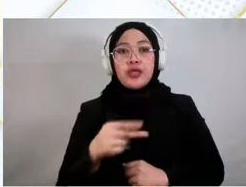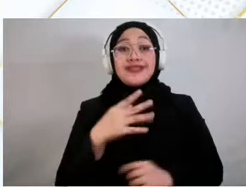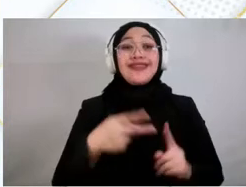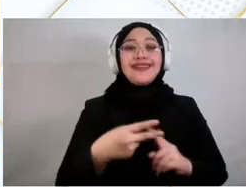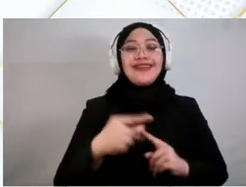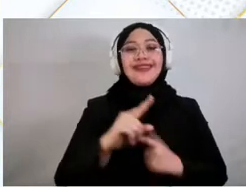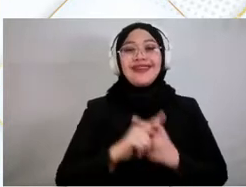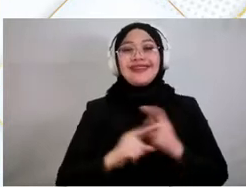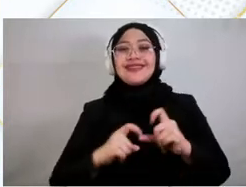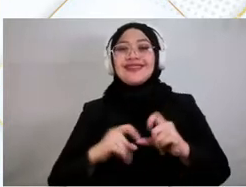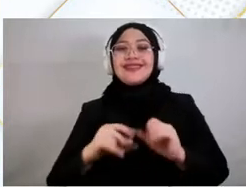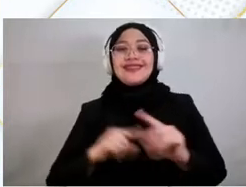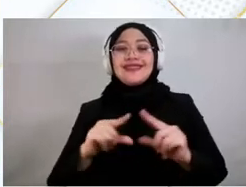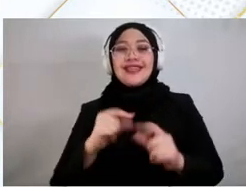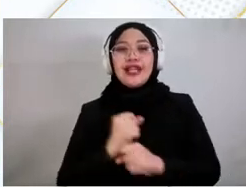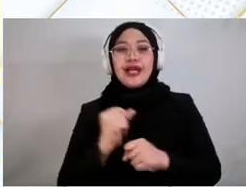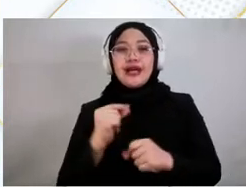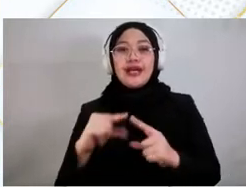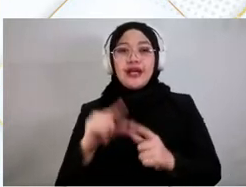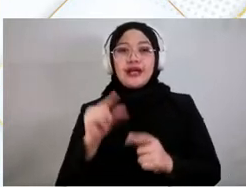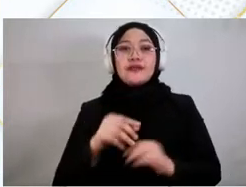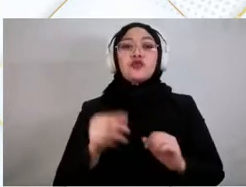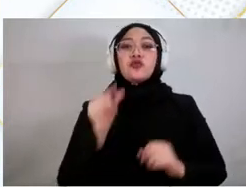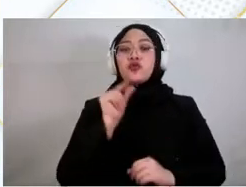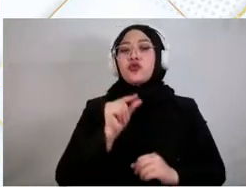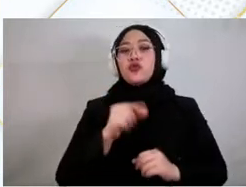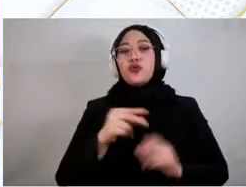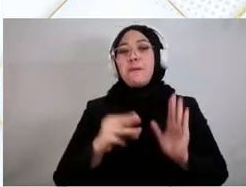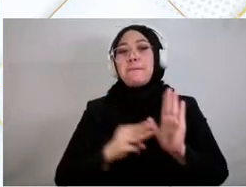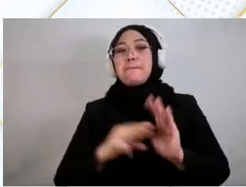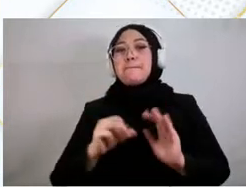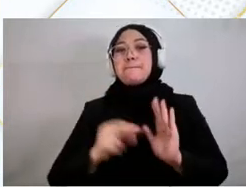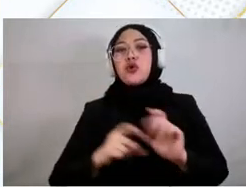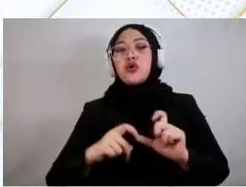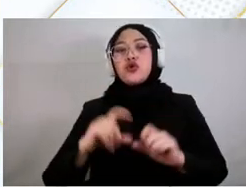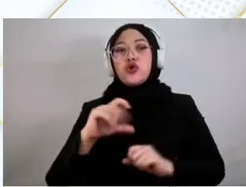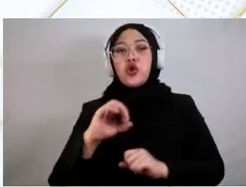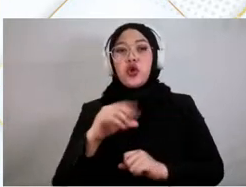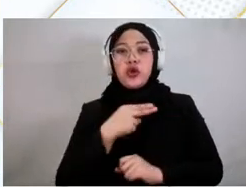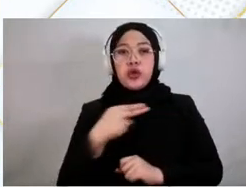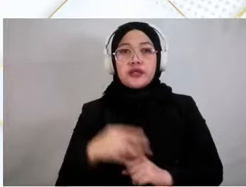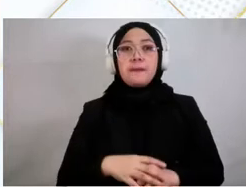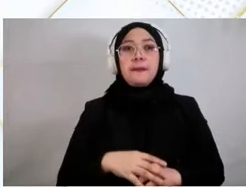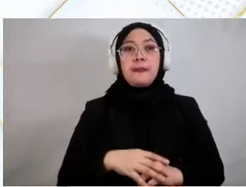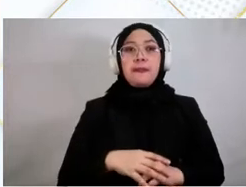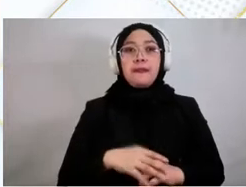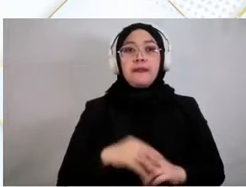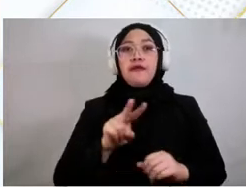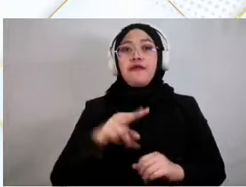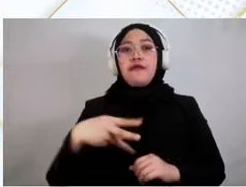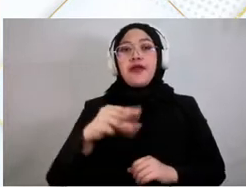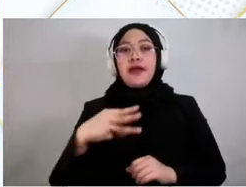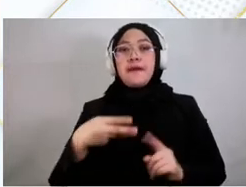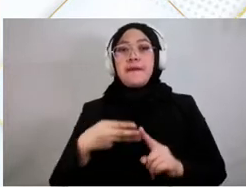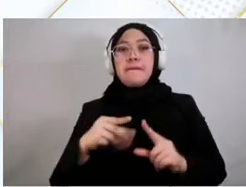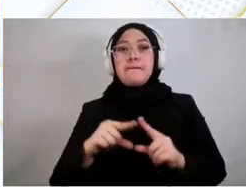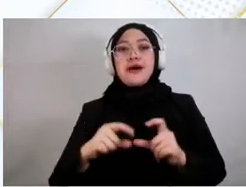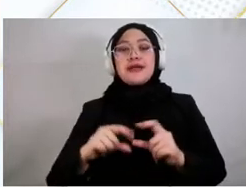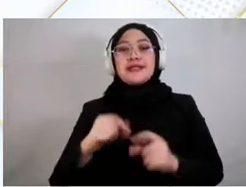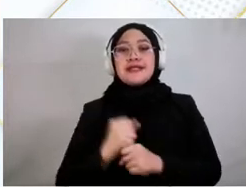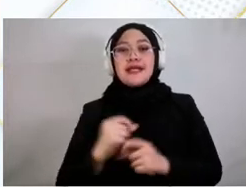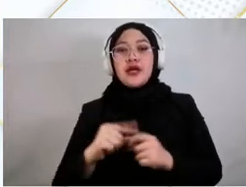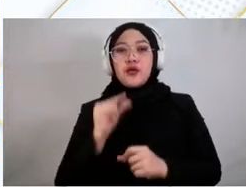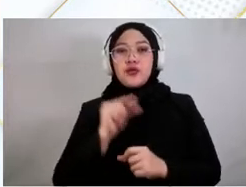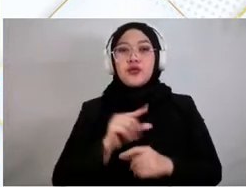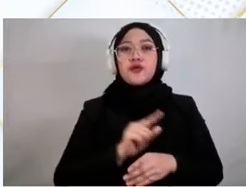former peacekeeper at MONUSCO Indonesia Peacekeeping Center, and also to Major Berebasaga, Staff Officer Training